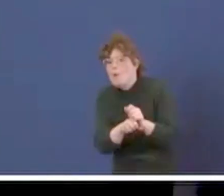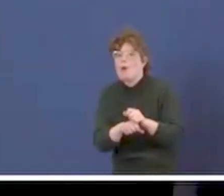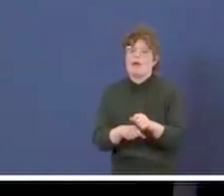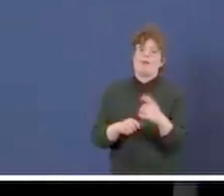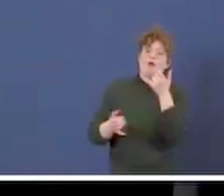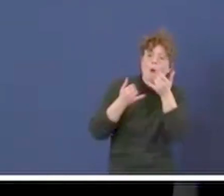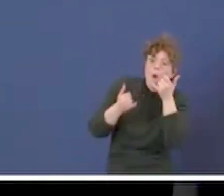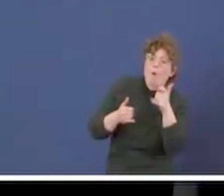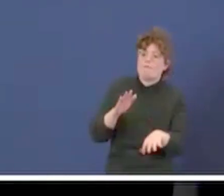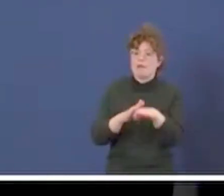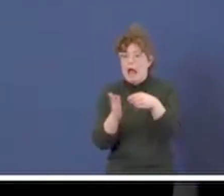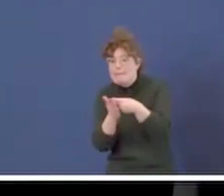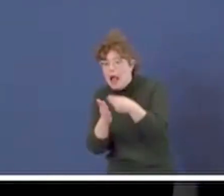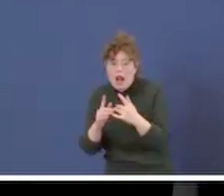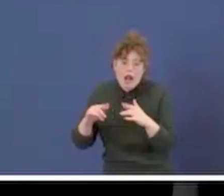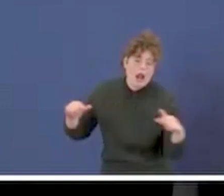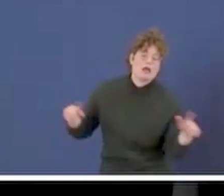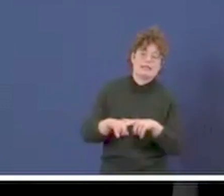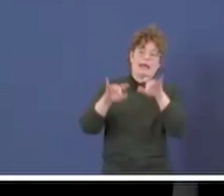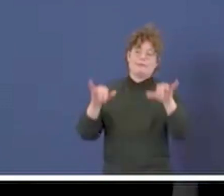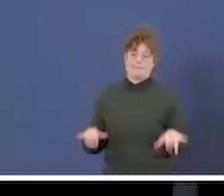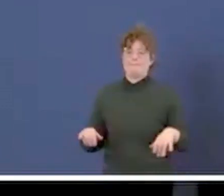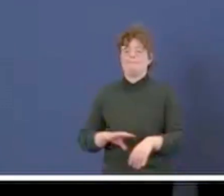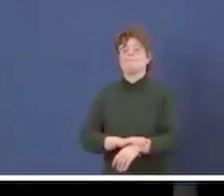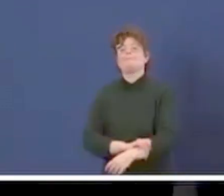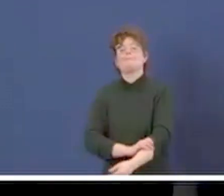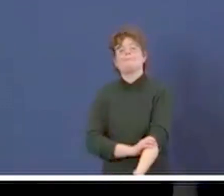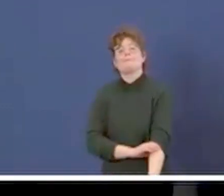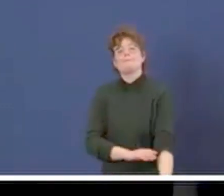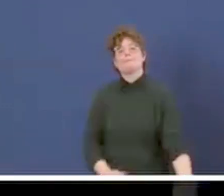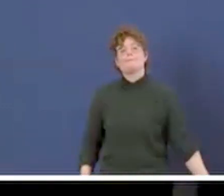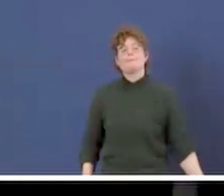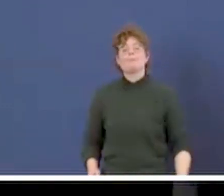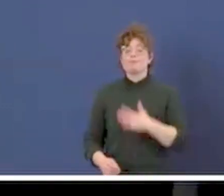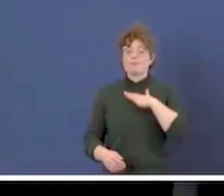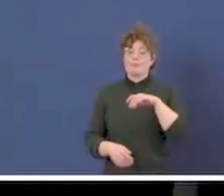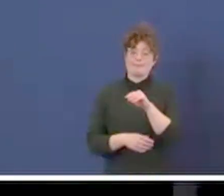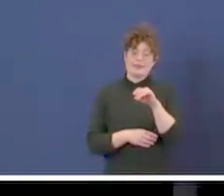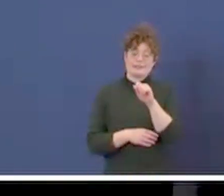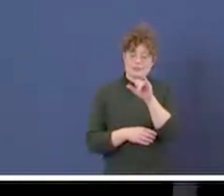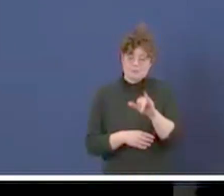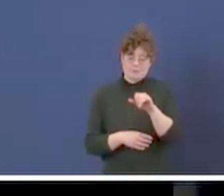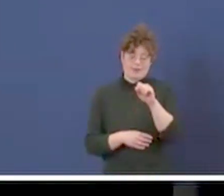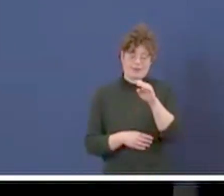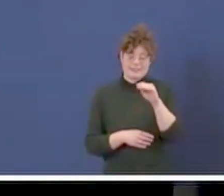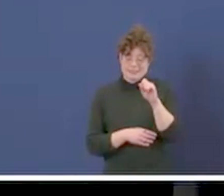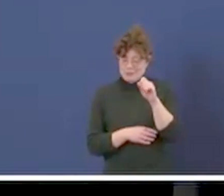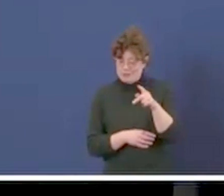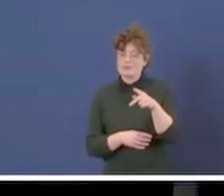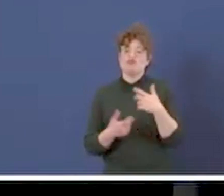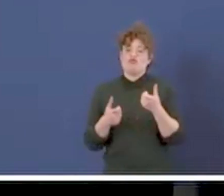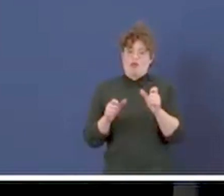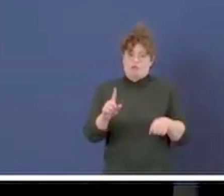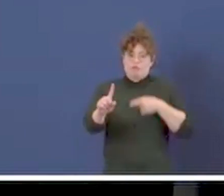and so much more, all at the same time. My Sister's Place strives to practice trauma-informed services, but not